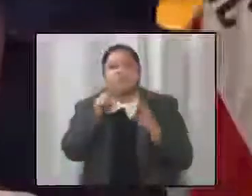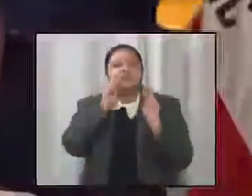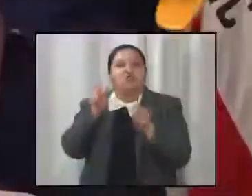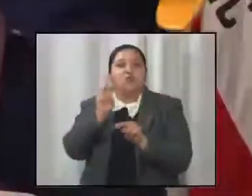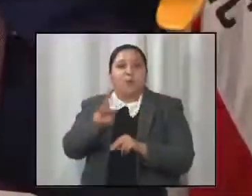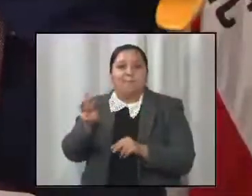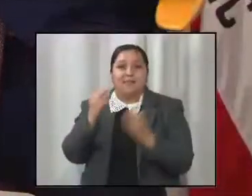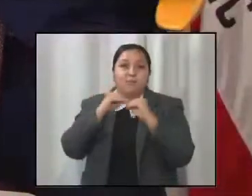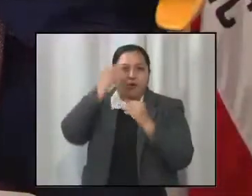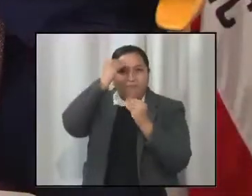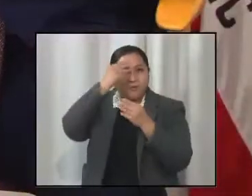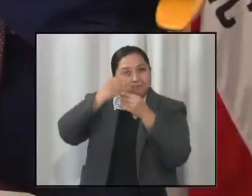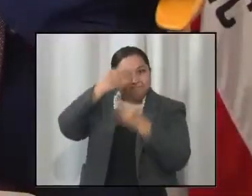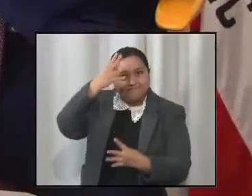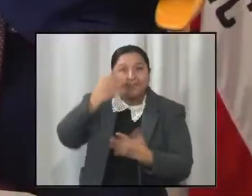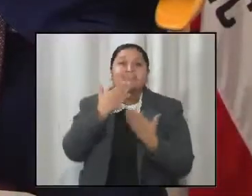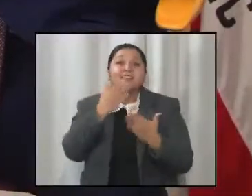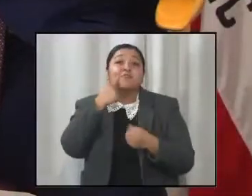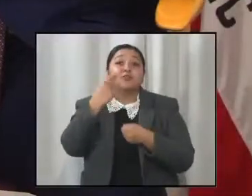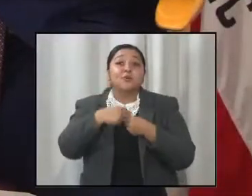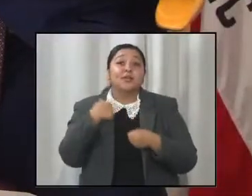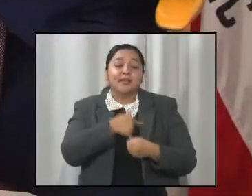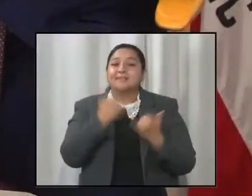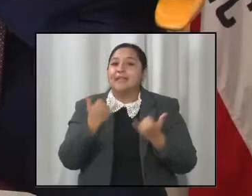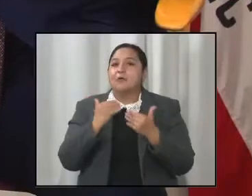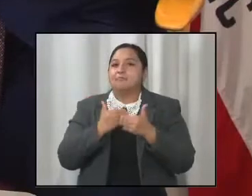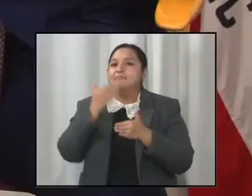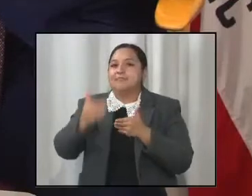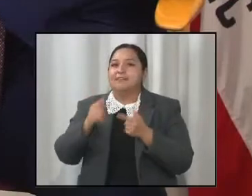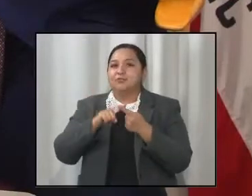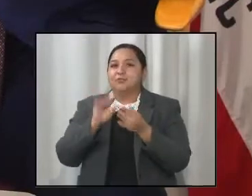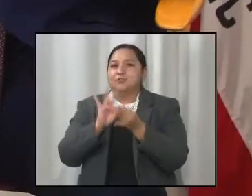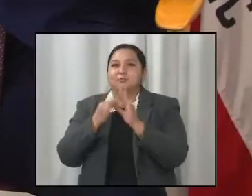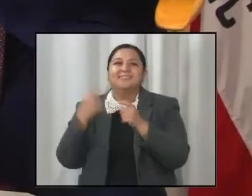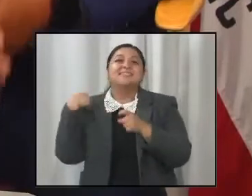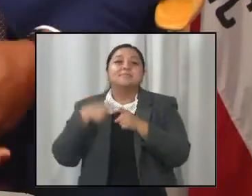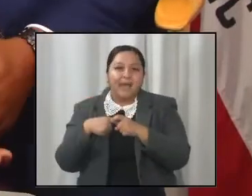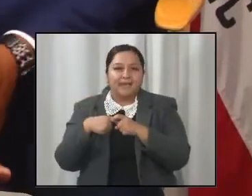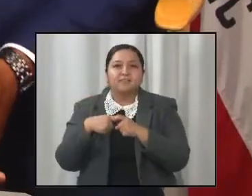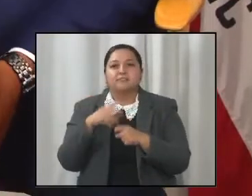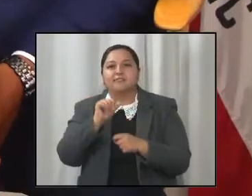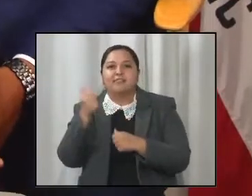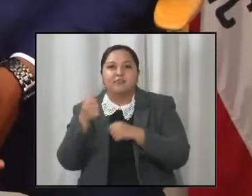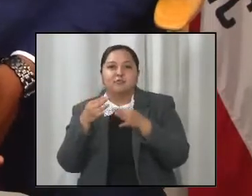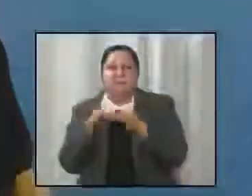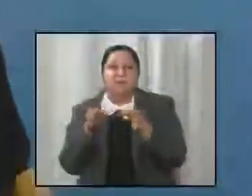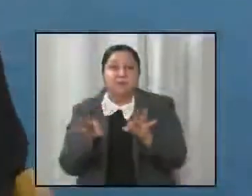longbeach.gov/homelessness. Thank you for joining us today. Now we'll proceed with interpretation in Spanish and Khmer.